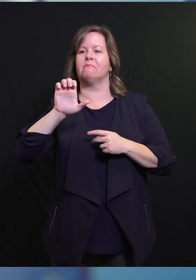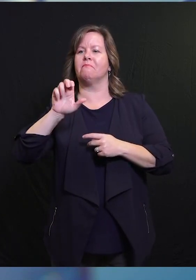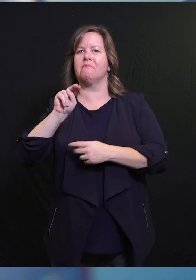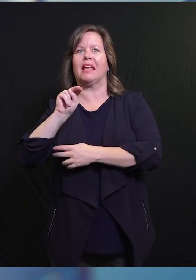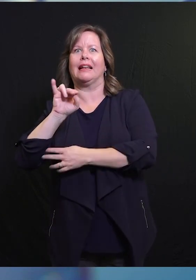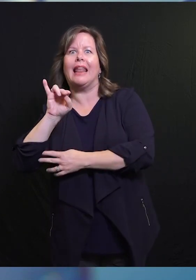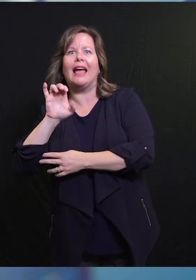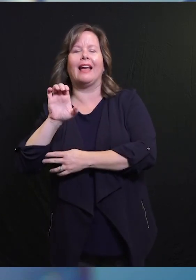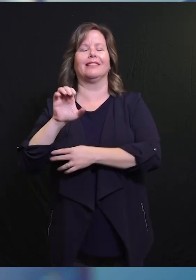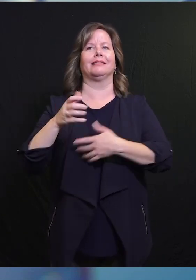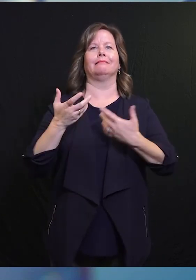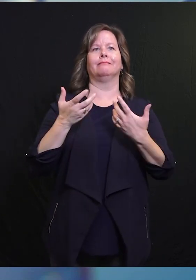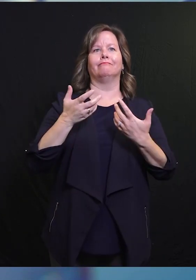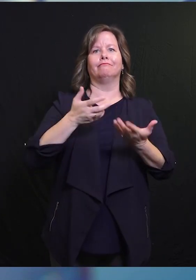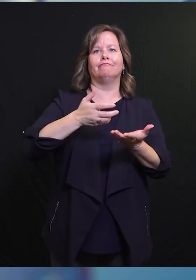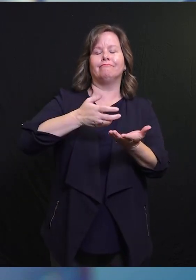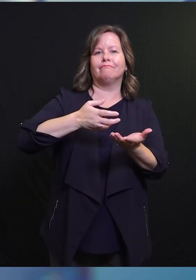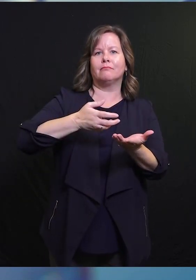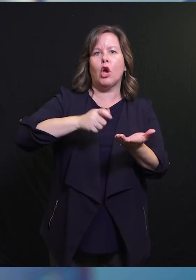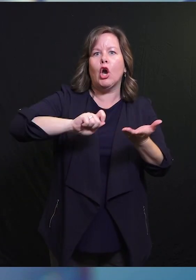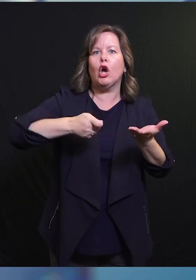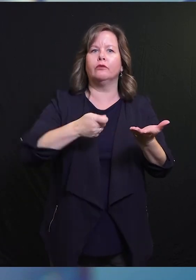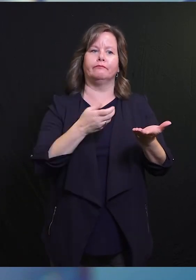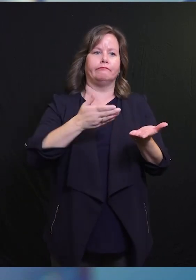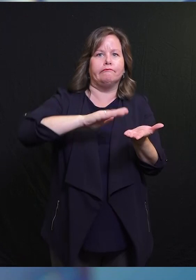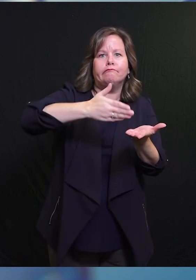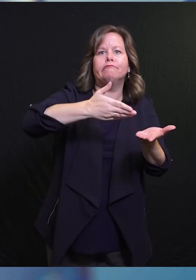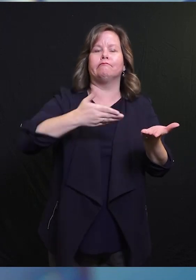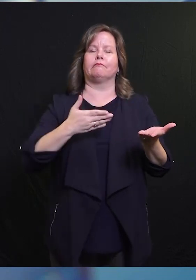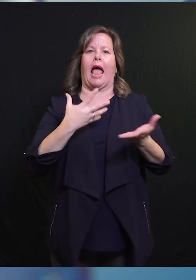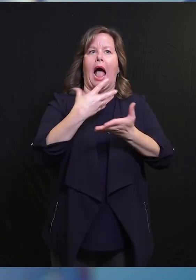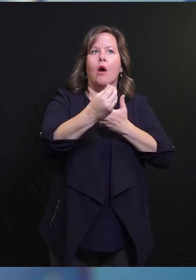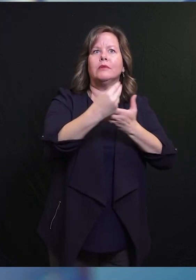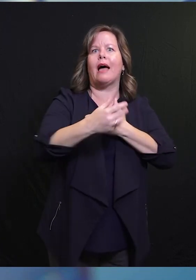outside. We know that getting outside and enjoying the outdoors